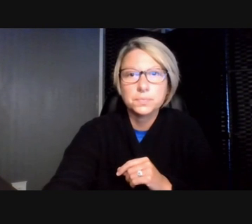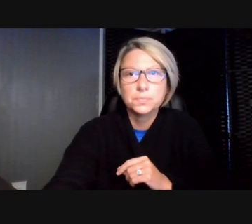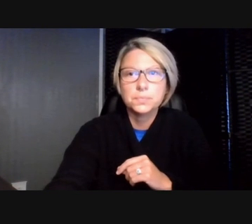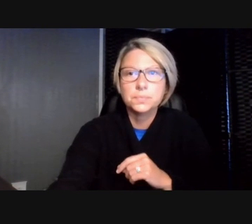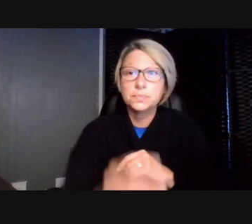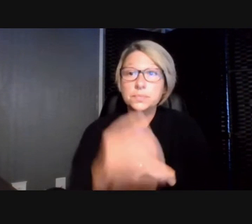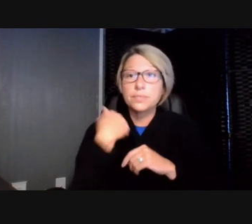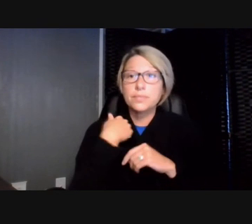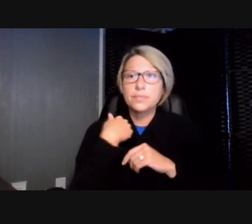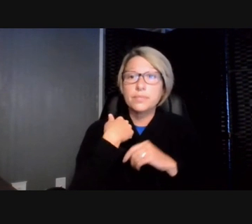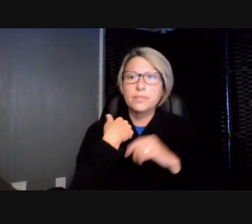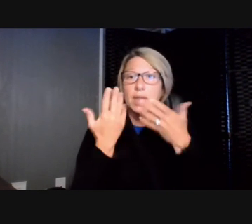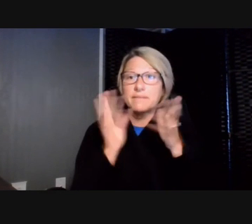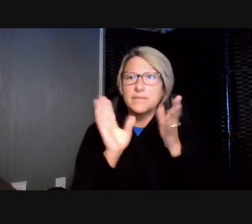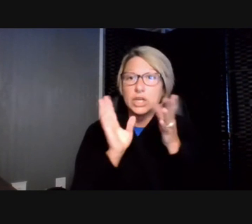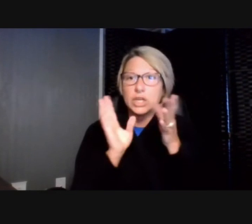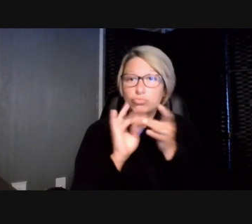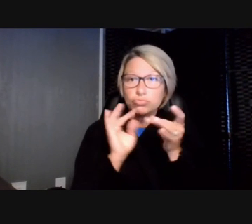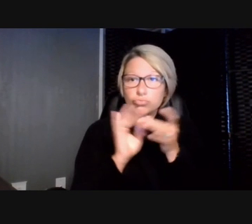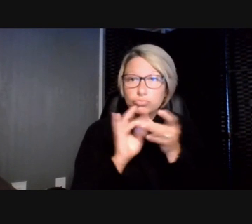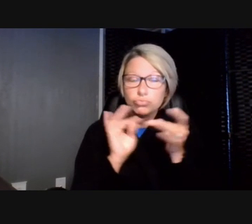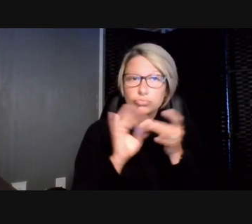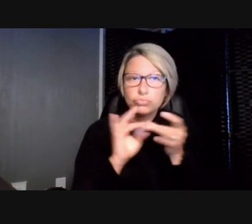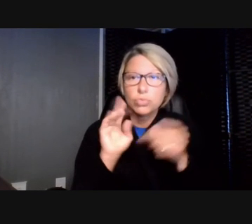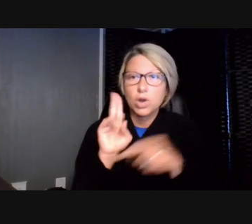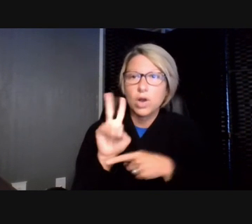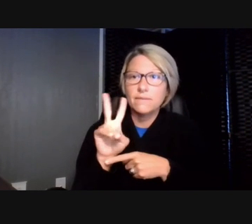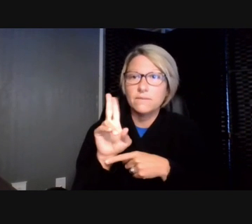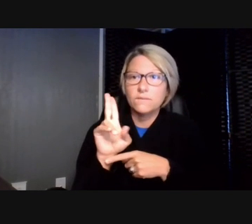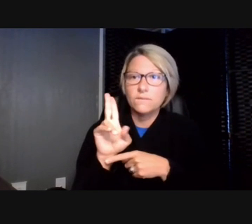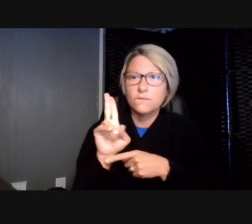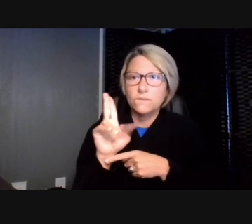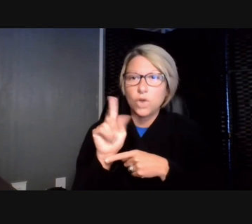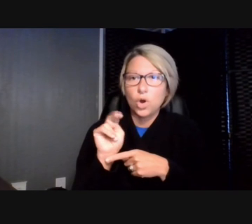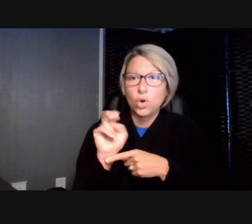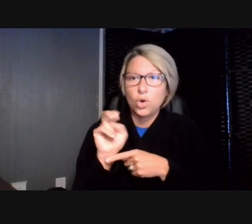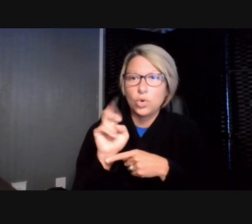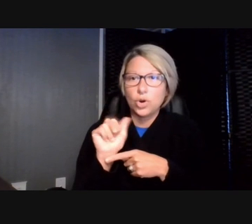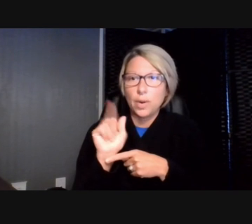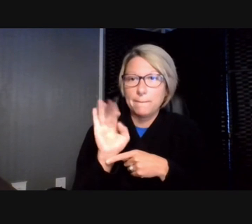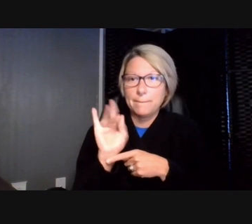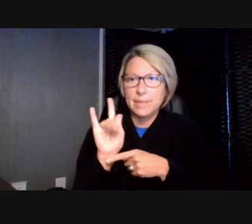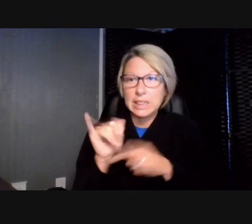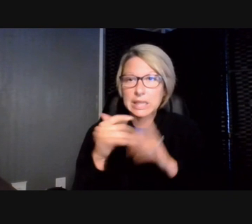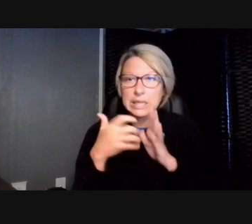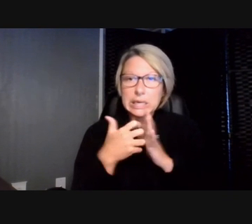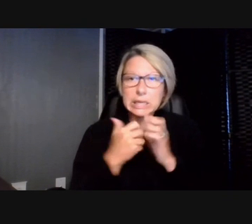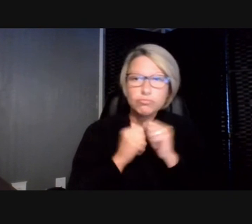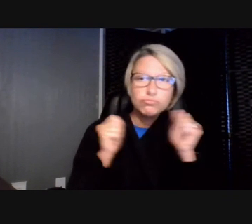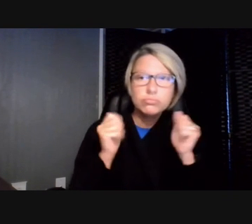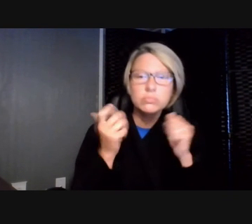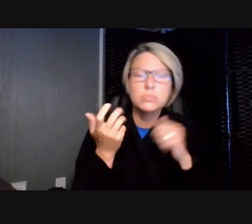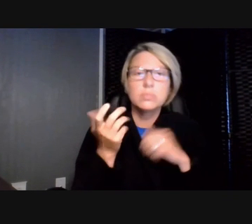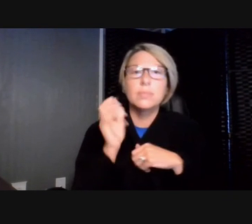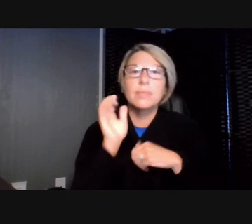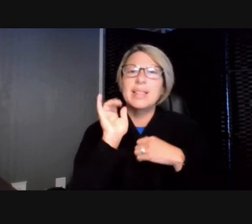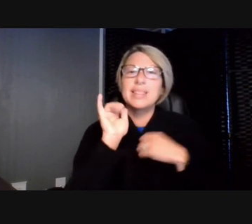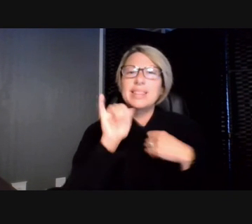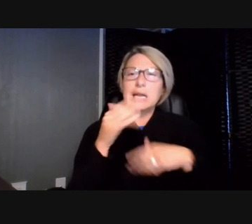I did mention about vulnerability, and this is just one thing that these are some of the barriers of